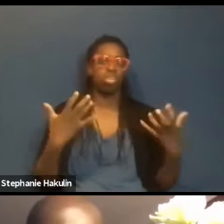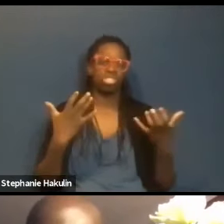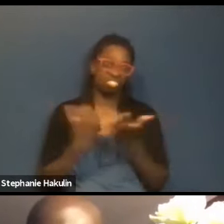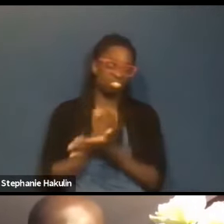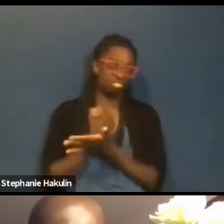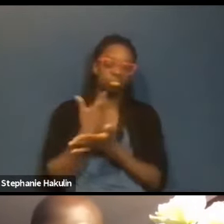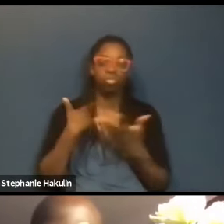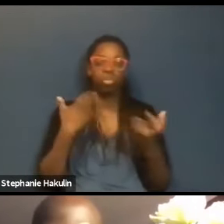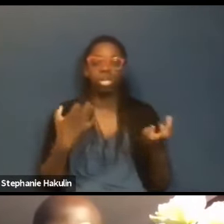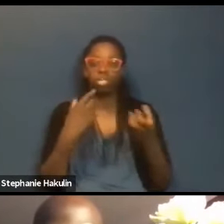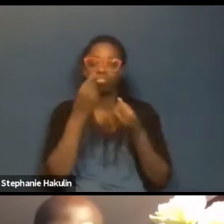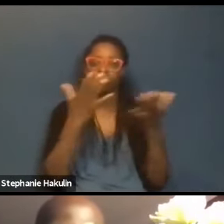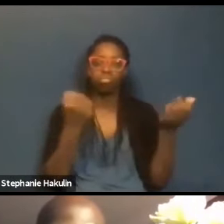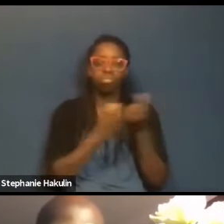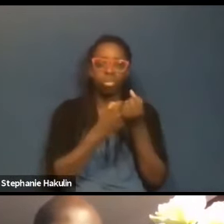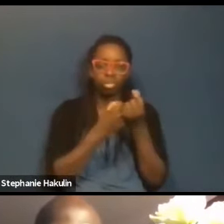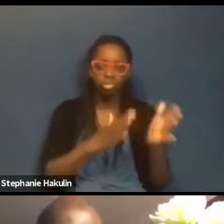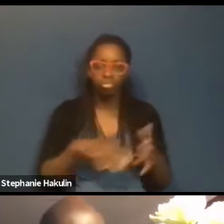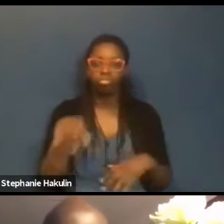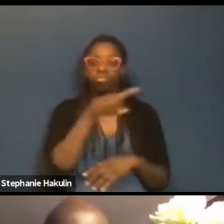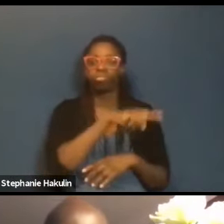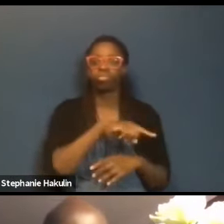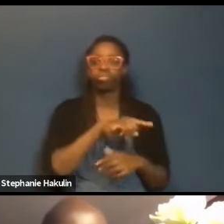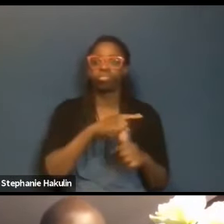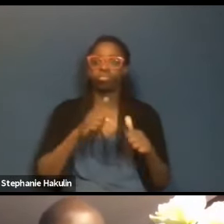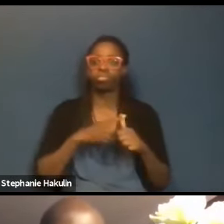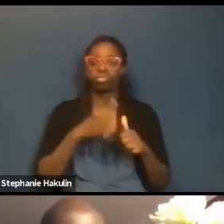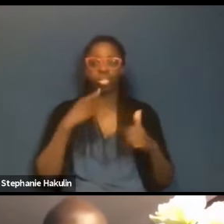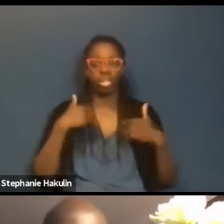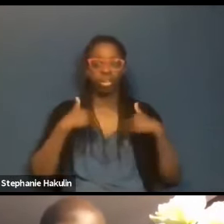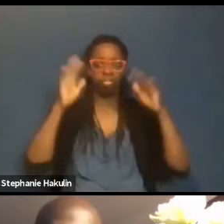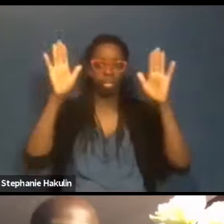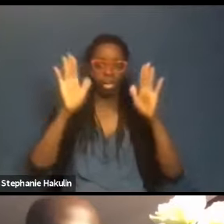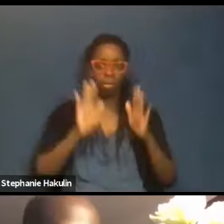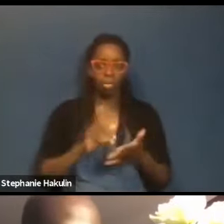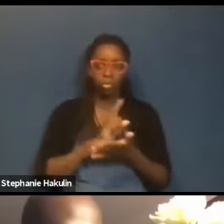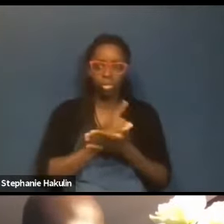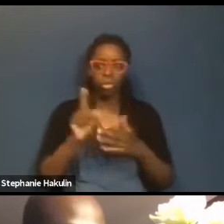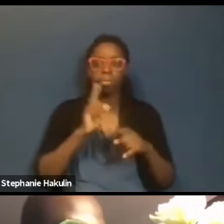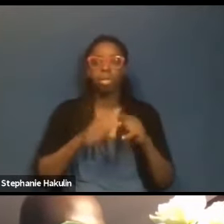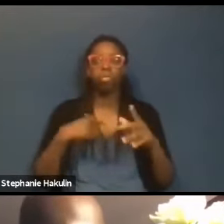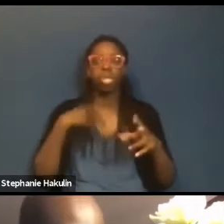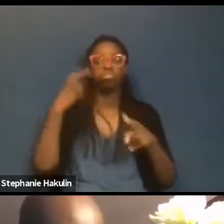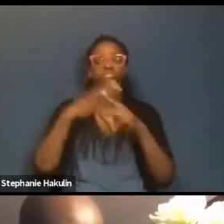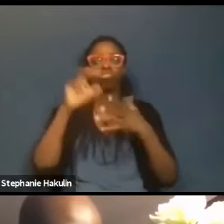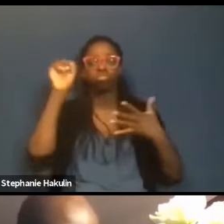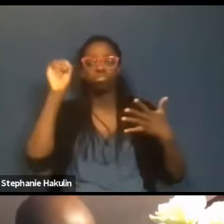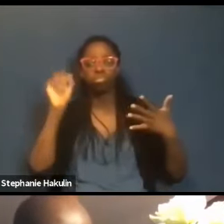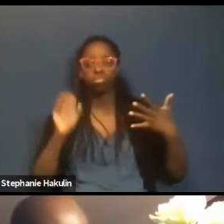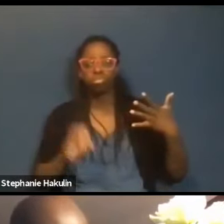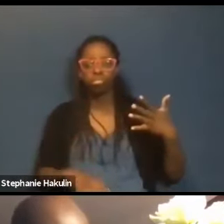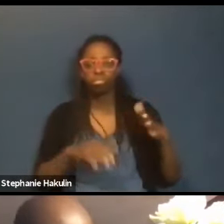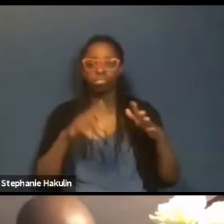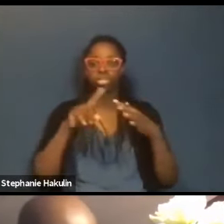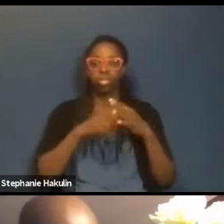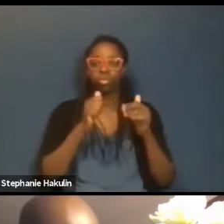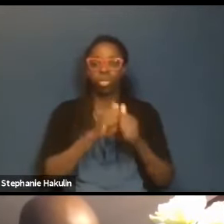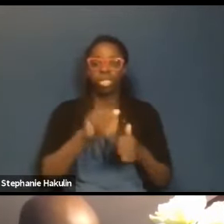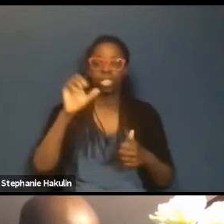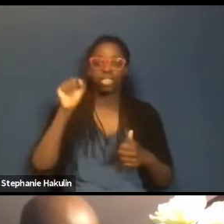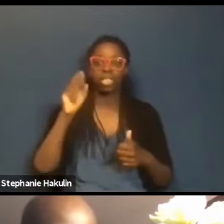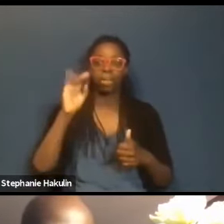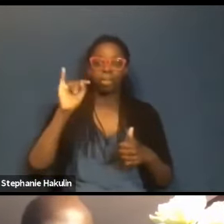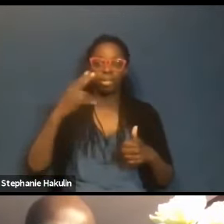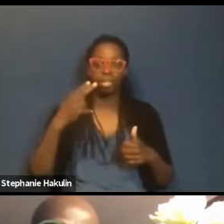an amazing week. But just to name a few, we collaborated with the Smithsonian. Thank y'all for coming through for us, for